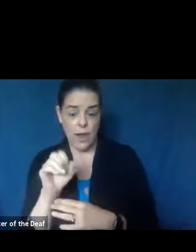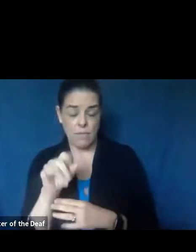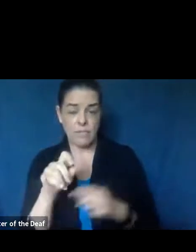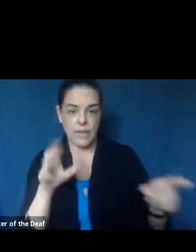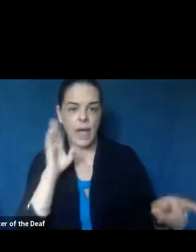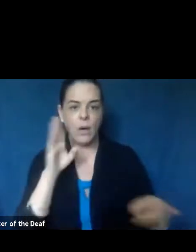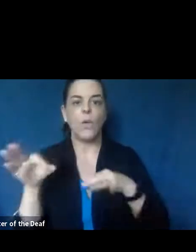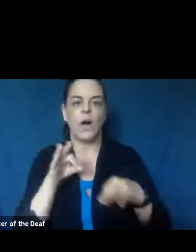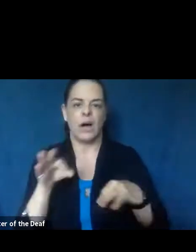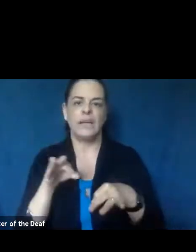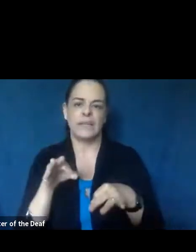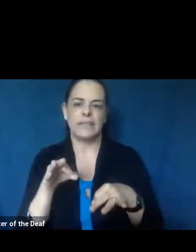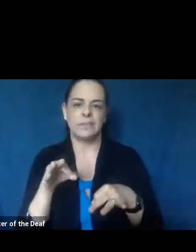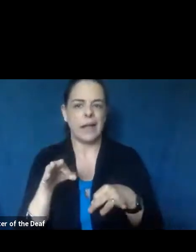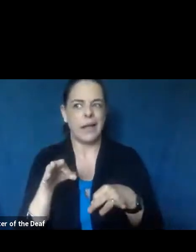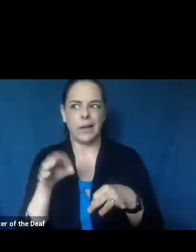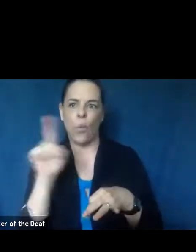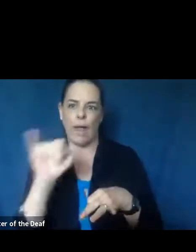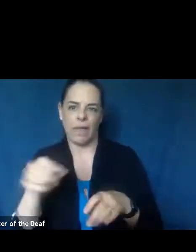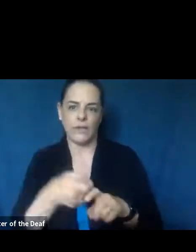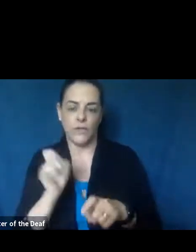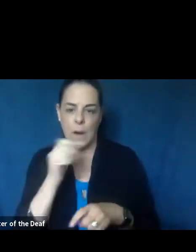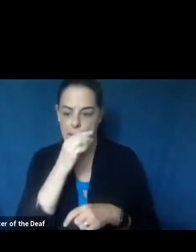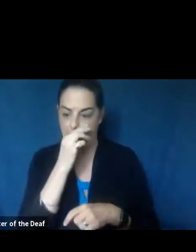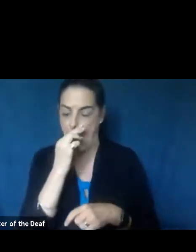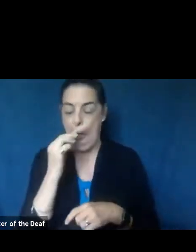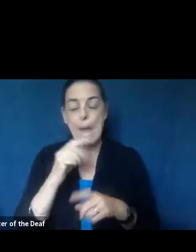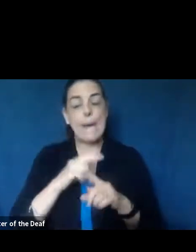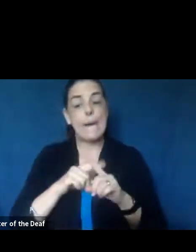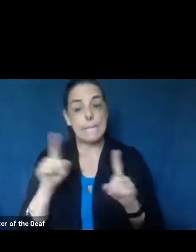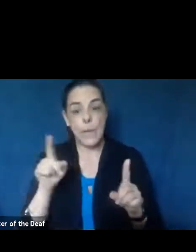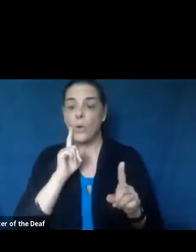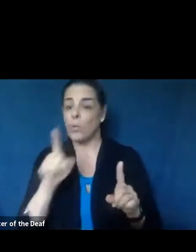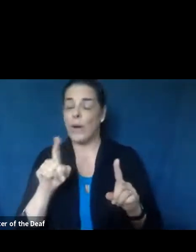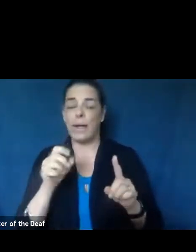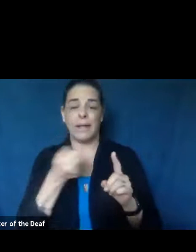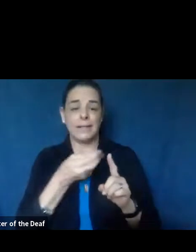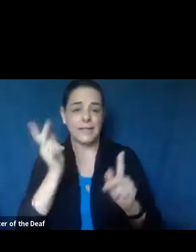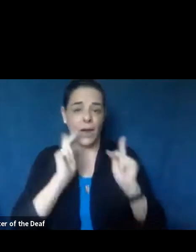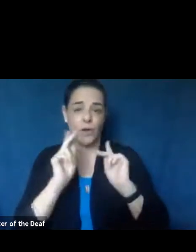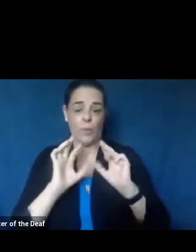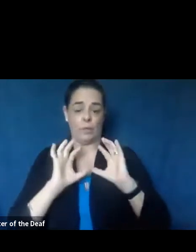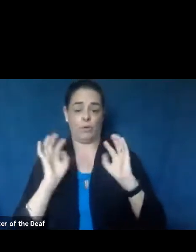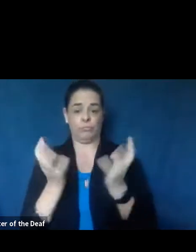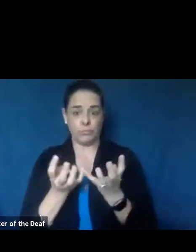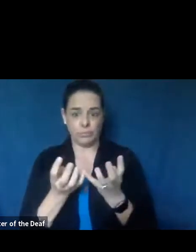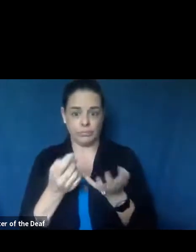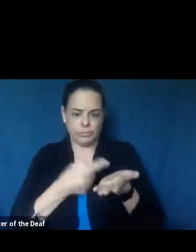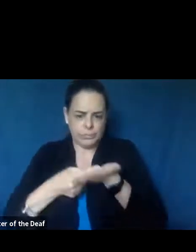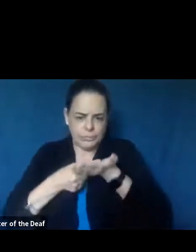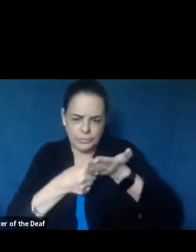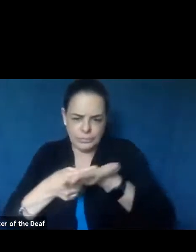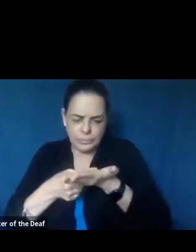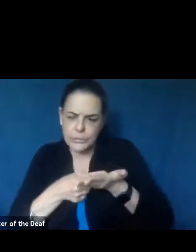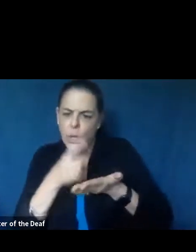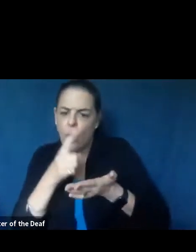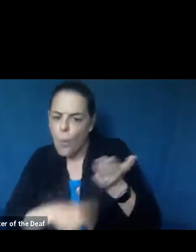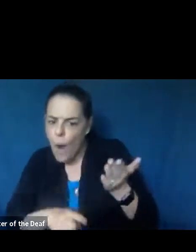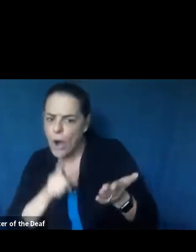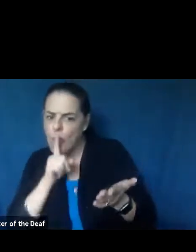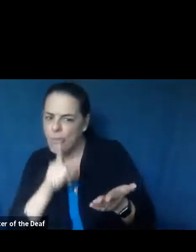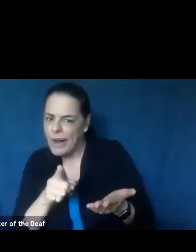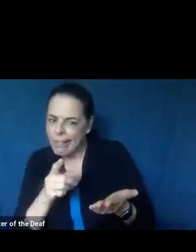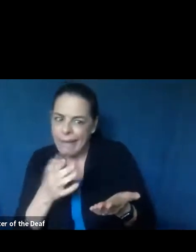lot of where that's coming from. But it was really a group effort looking at what what's realistic